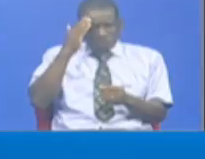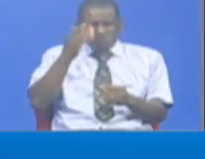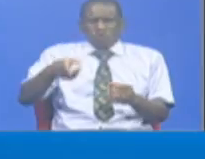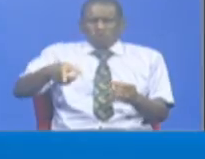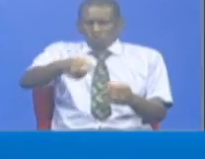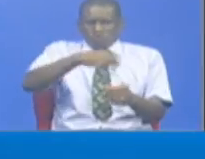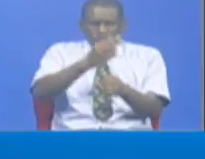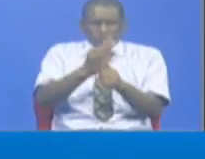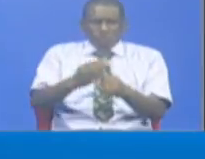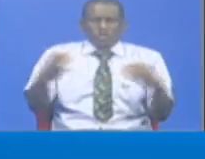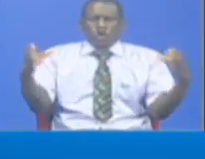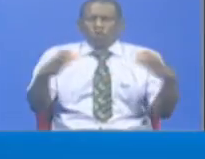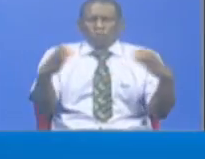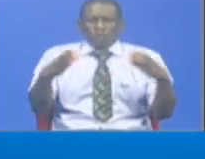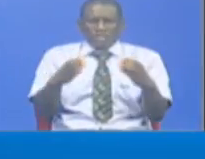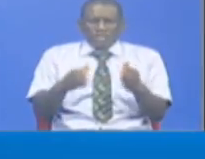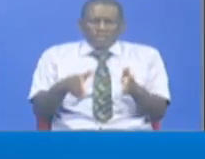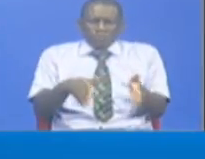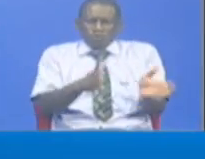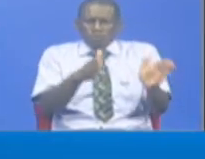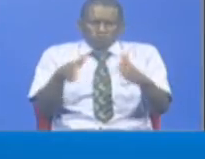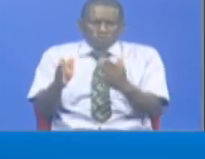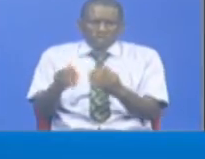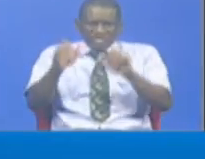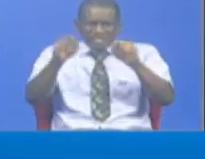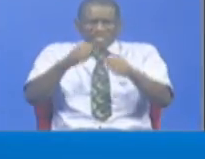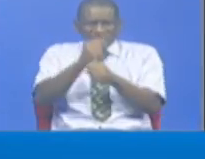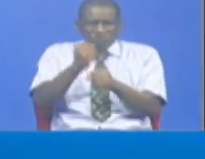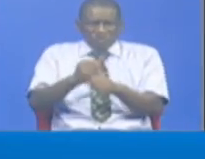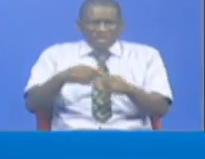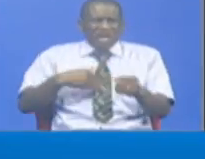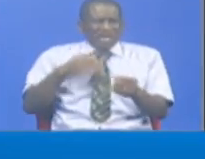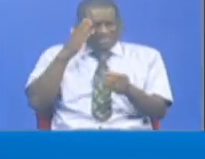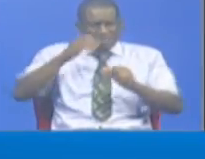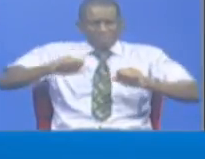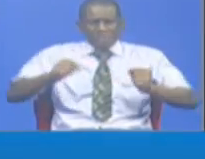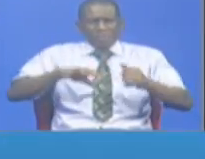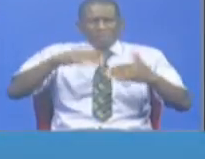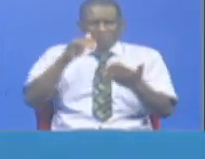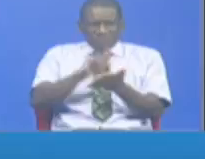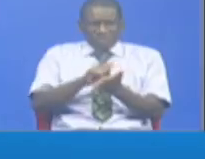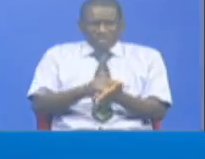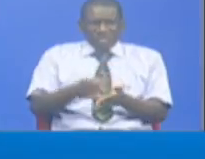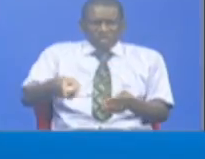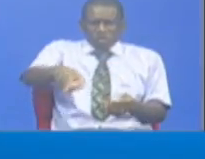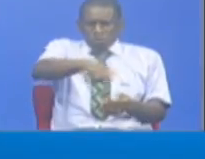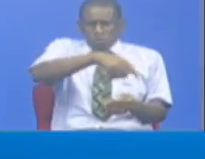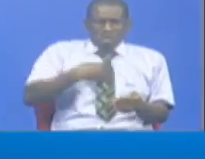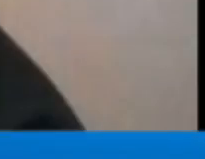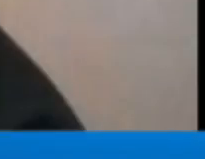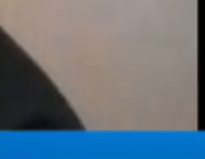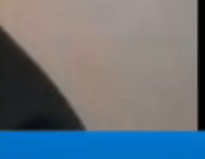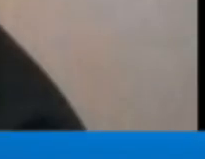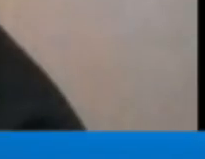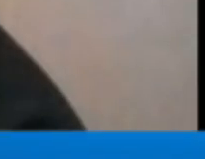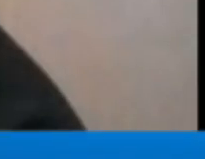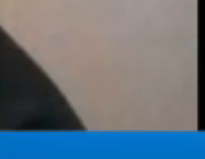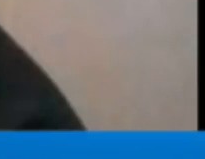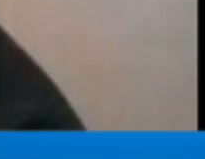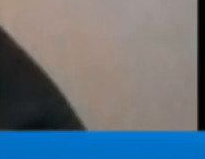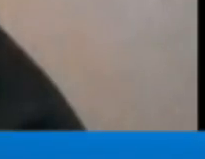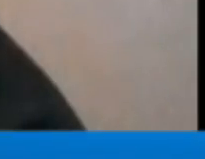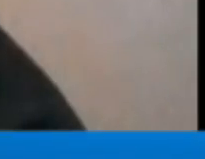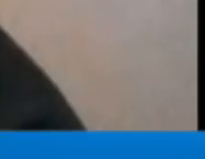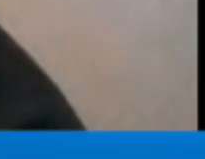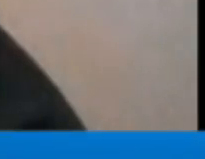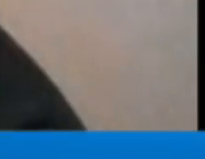the community mechanisms. Yes, it is working, and I think I'm really happy about that because we have a number of community volunteers. And